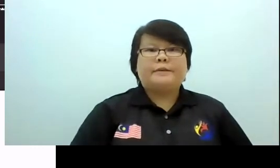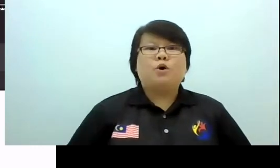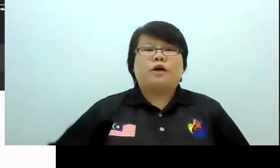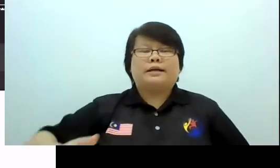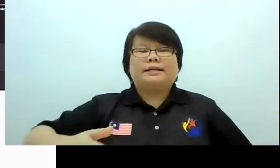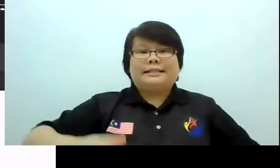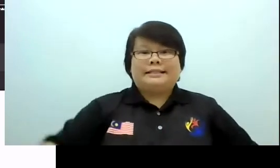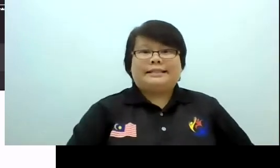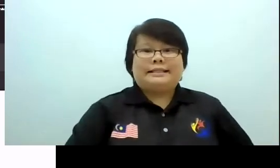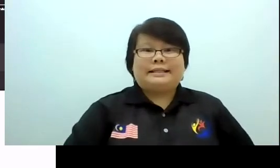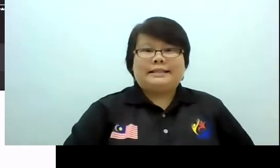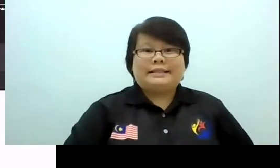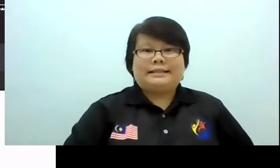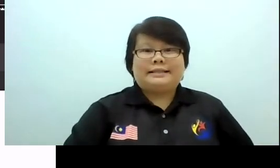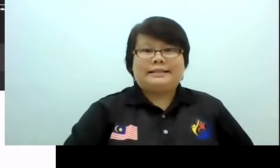The book.